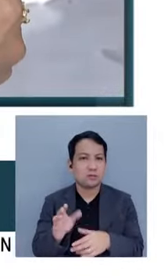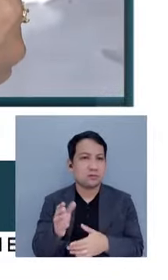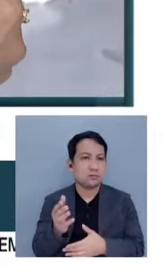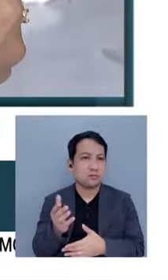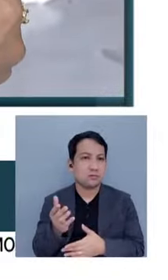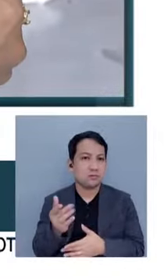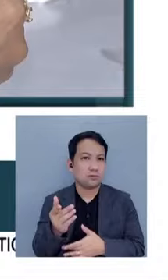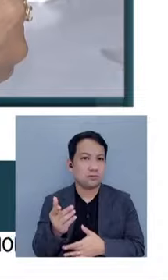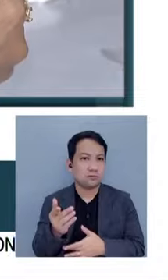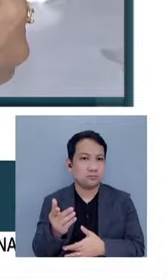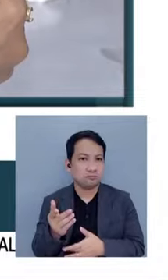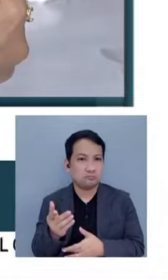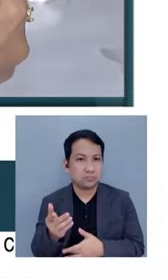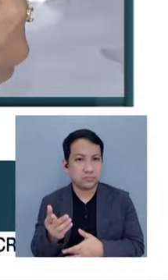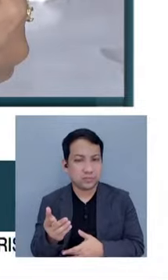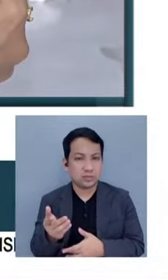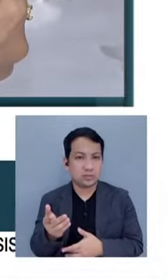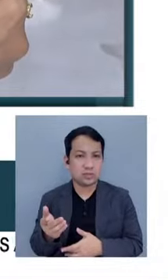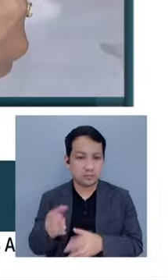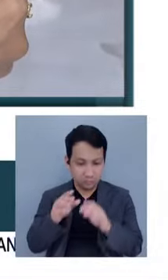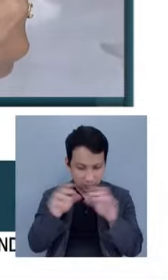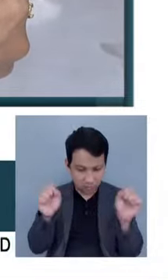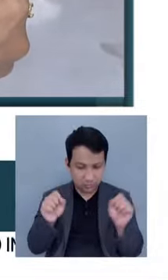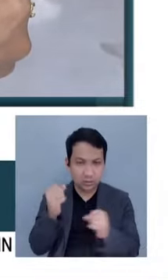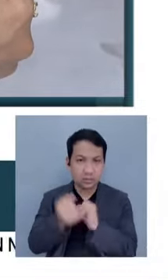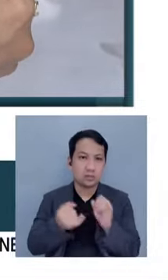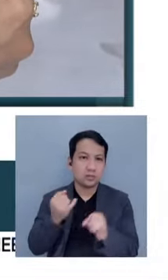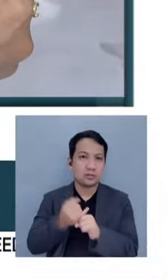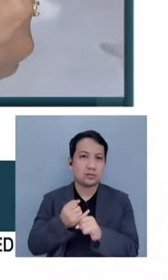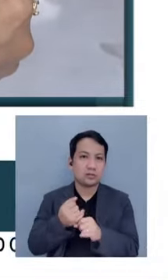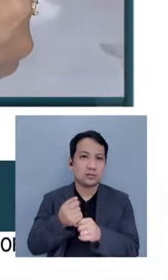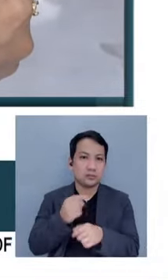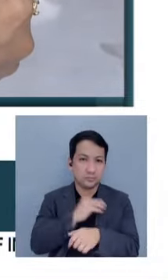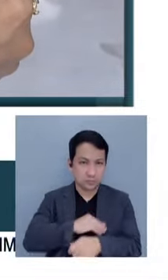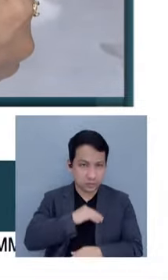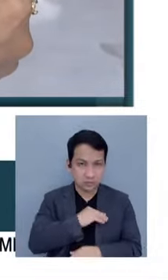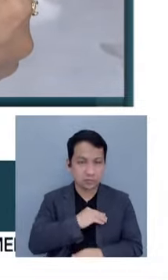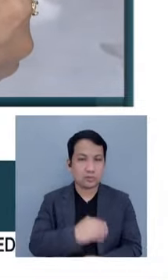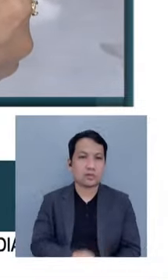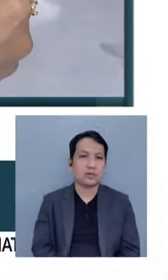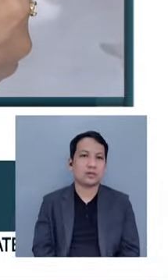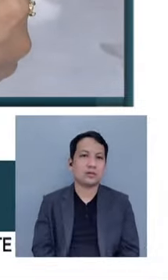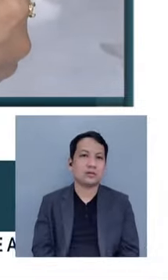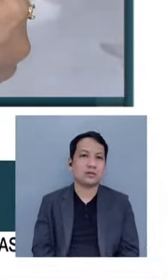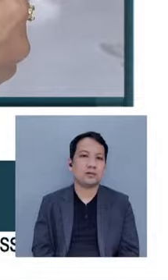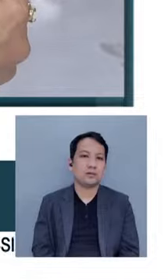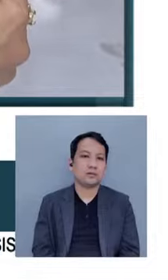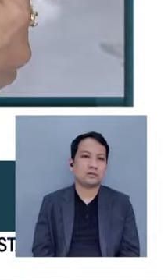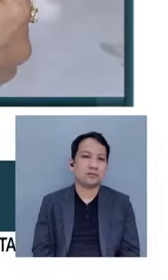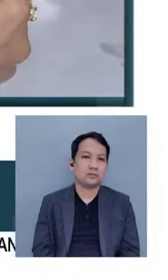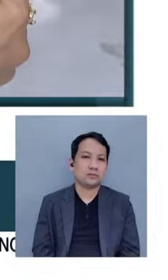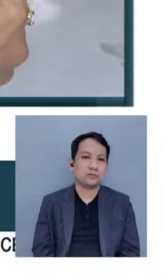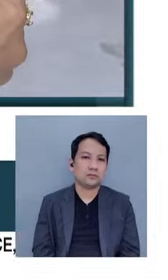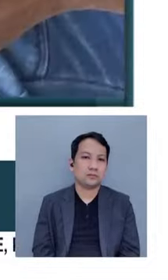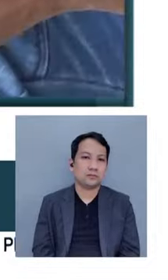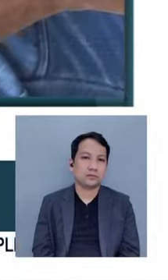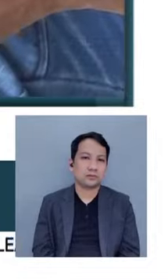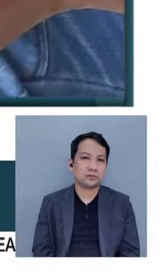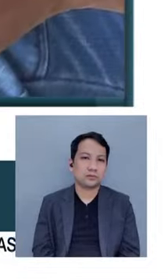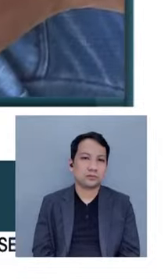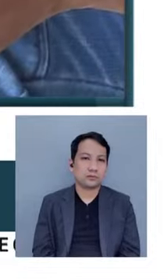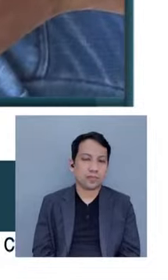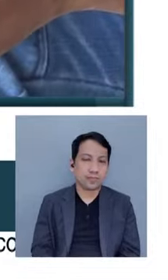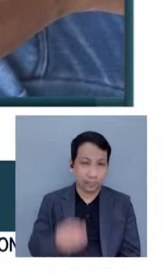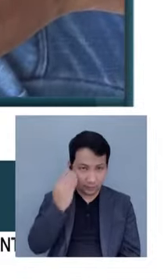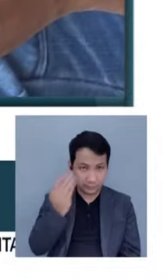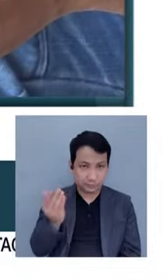the Presidential International Trade Mission went into the country, and in that particular